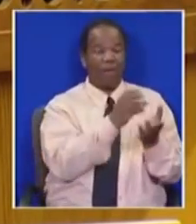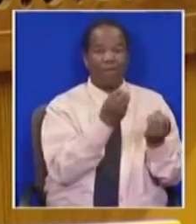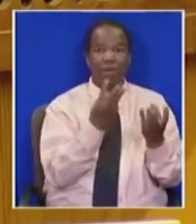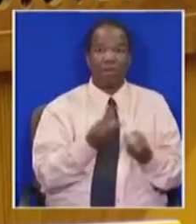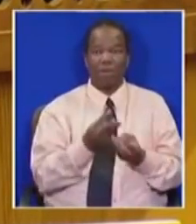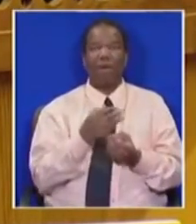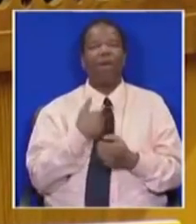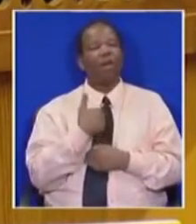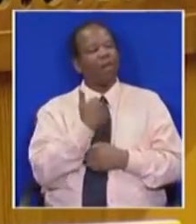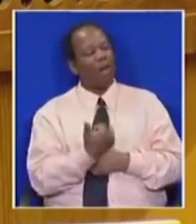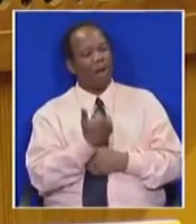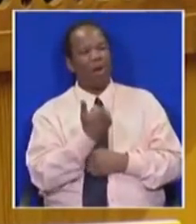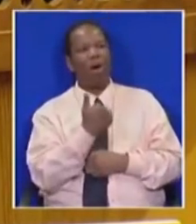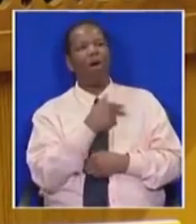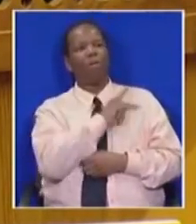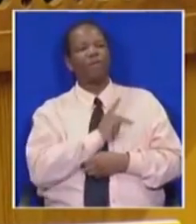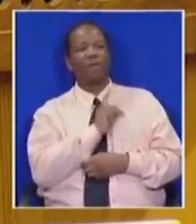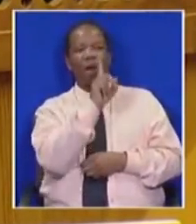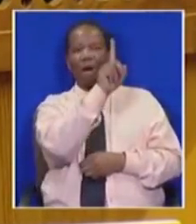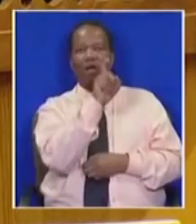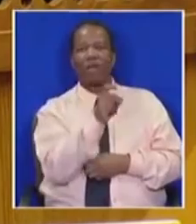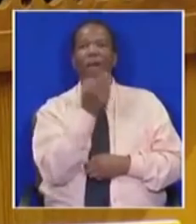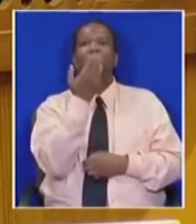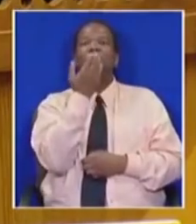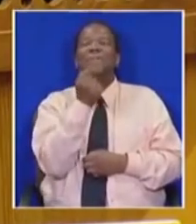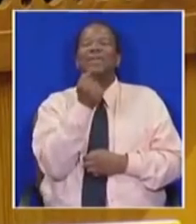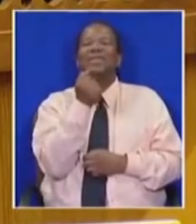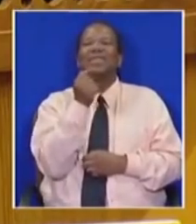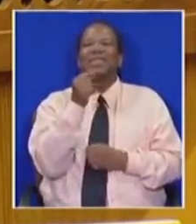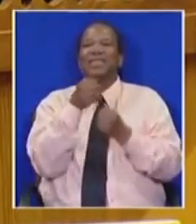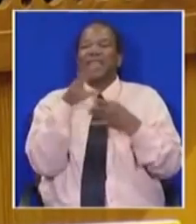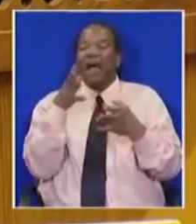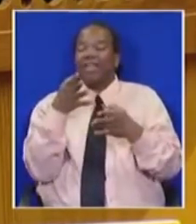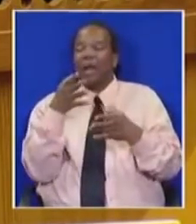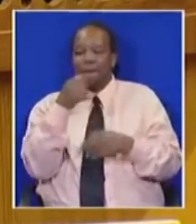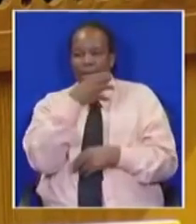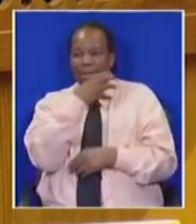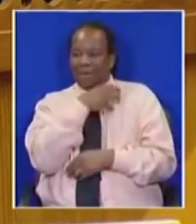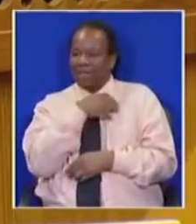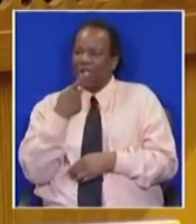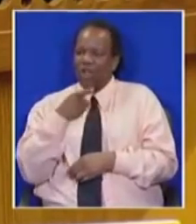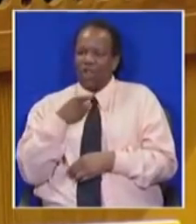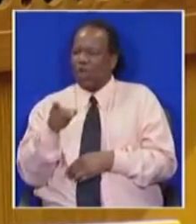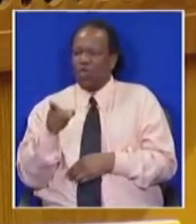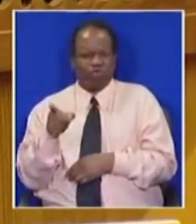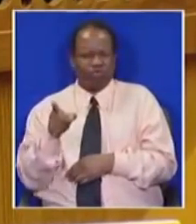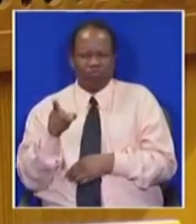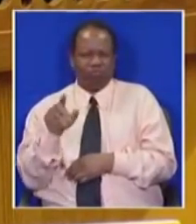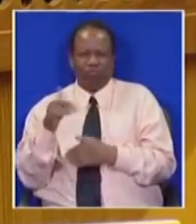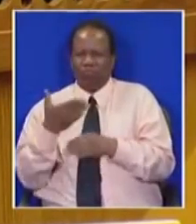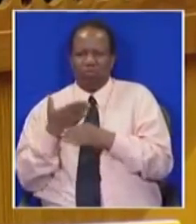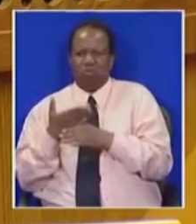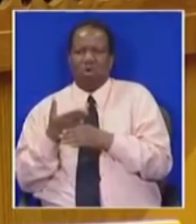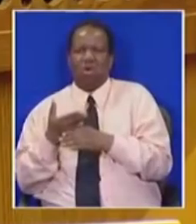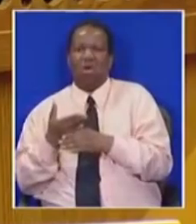perhaps ask you by start removing ministers who have already shown themselves to be compromised. Show